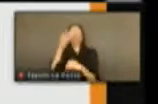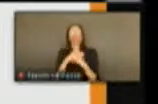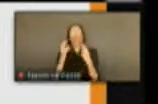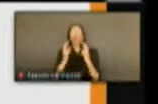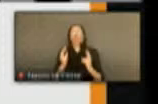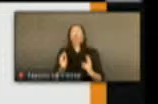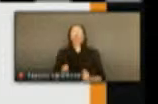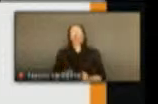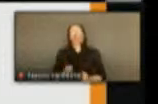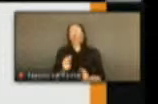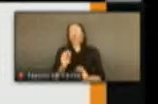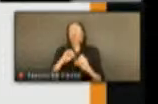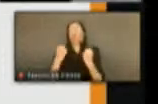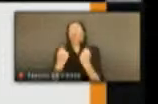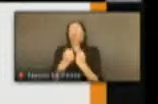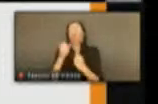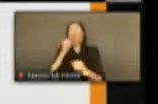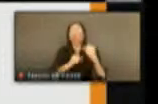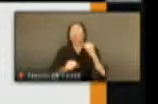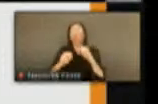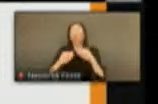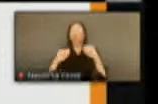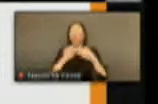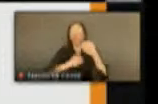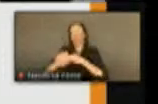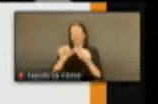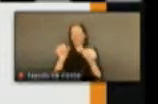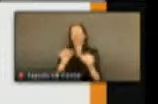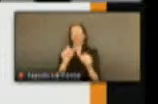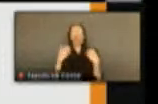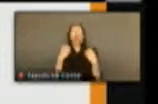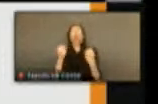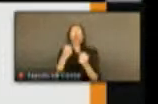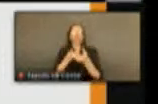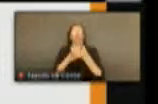Homeless Trust is constructing a second domestic violence shelter.